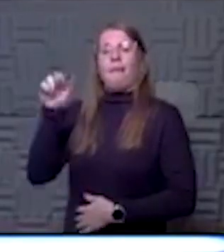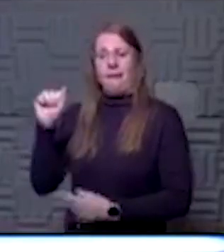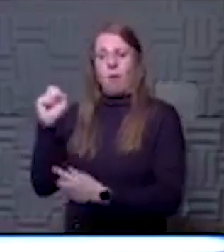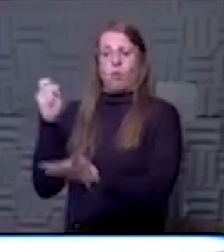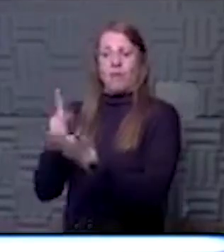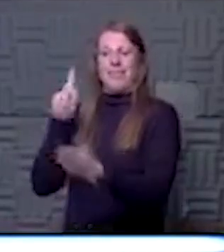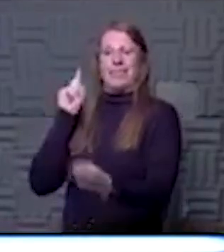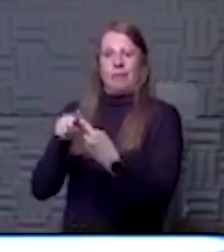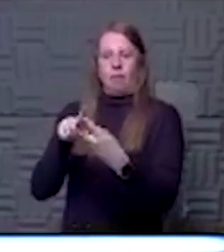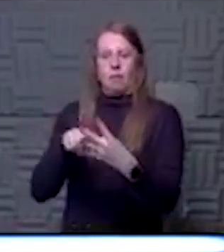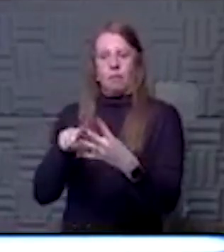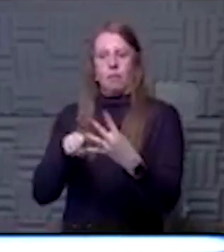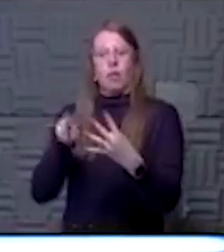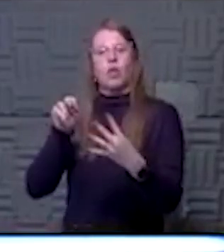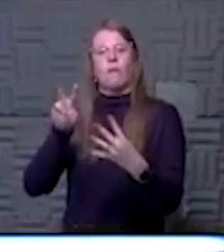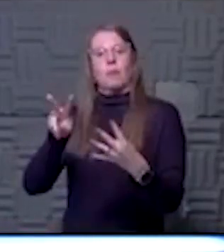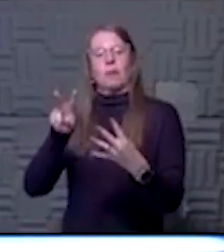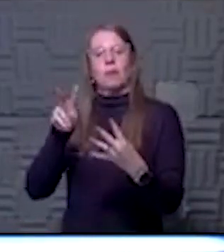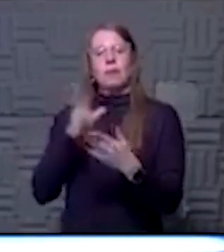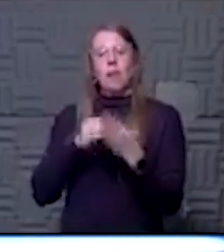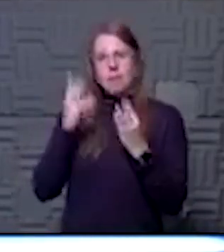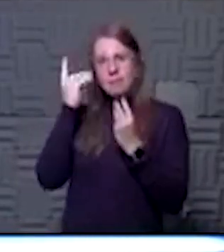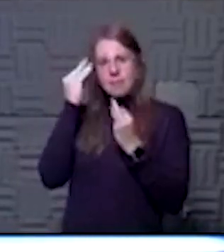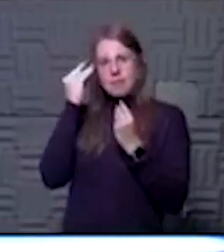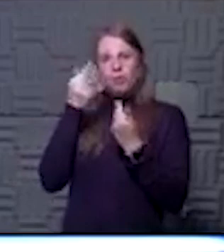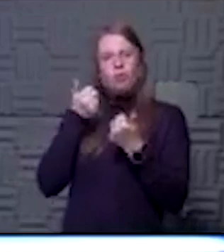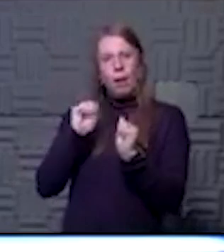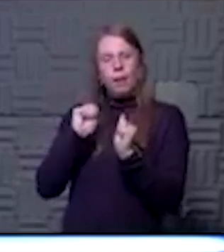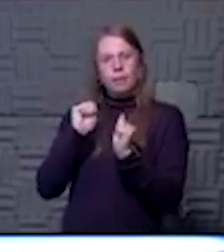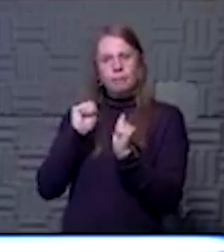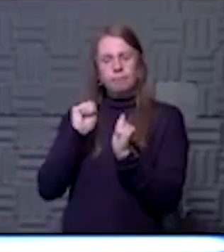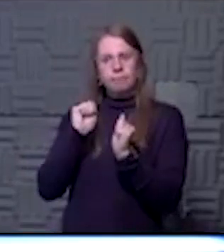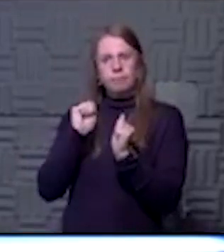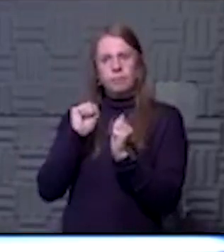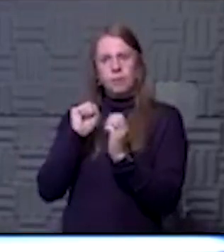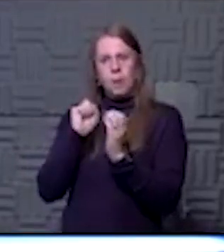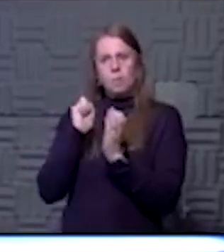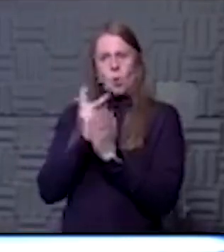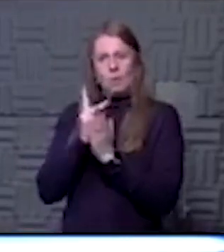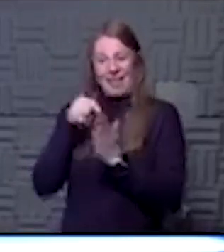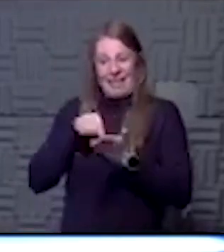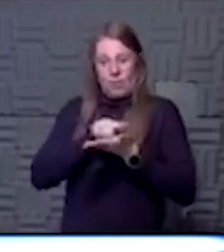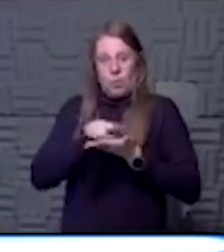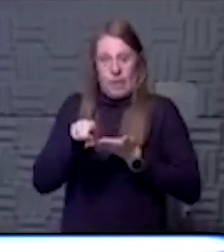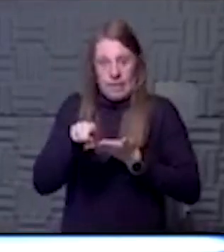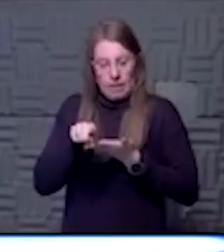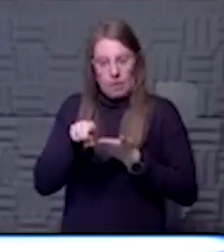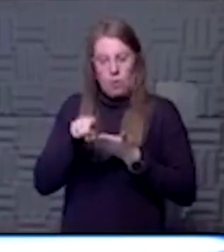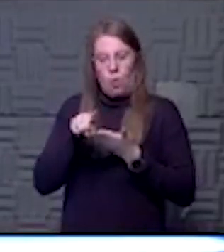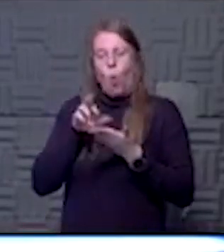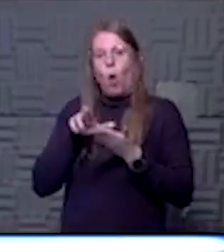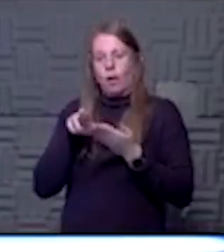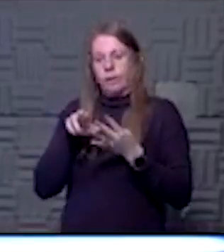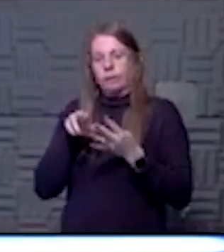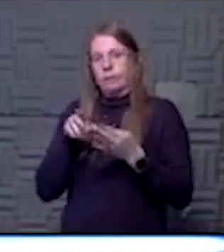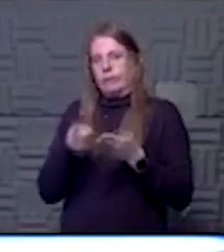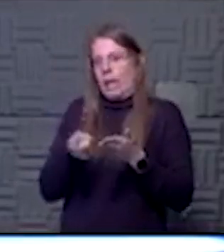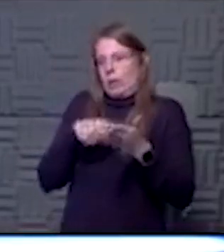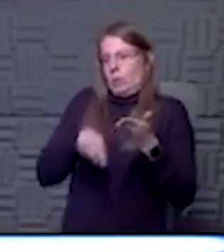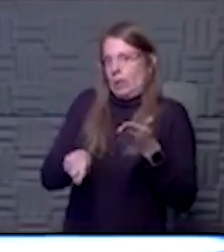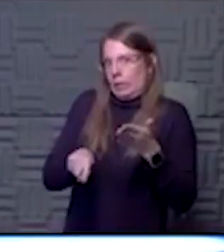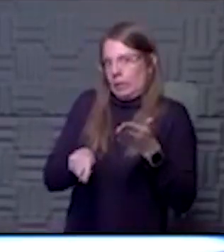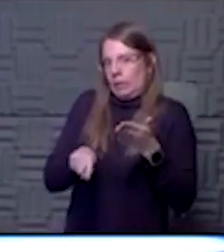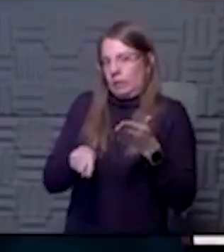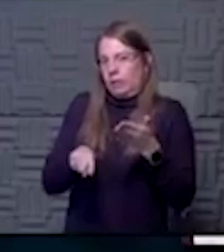until mid-November. There had been speculations they were trying to get that done this week or early next week.